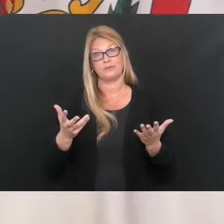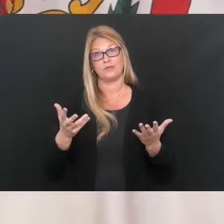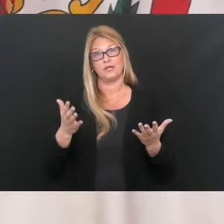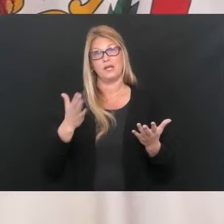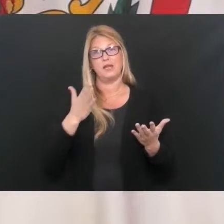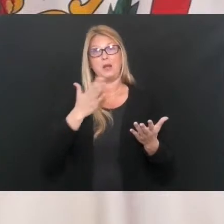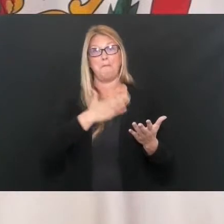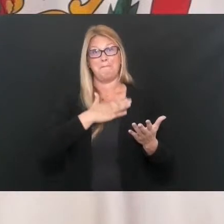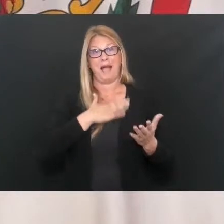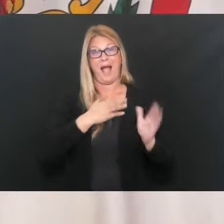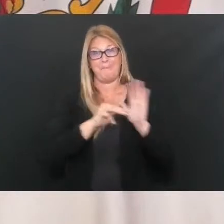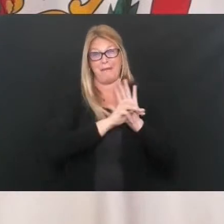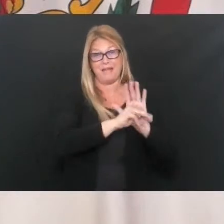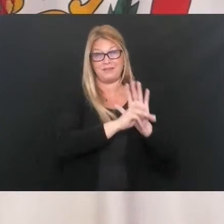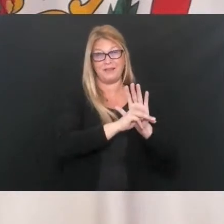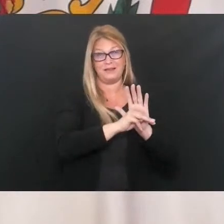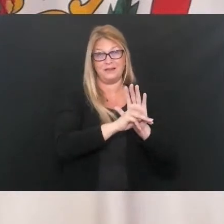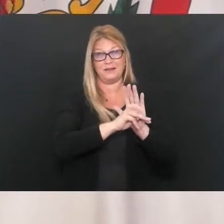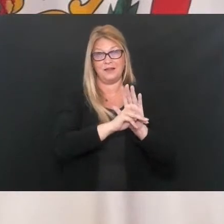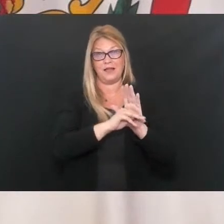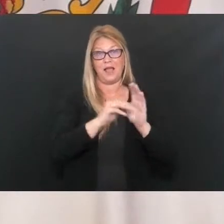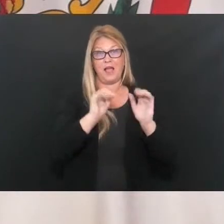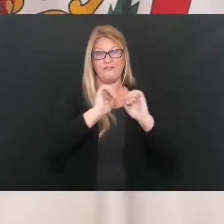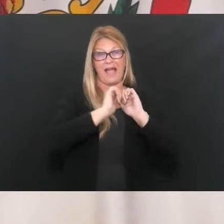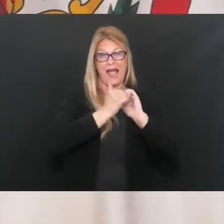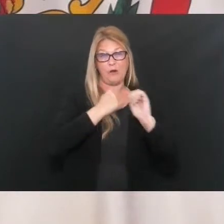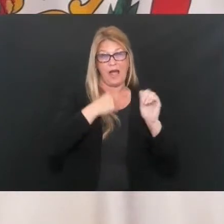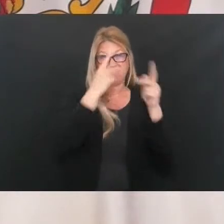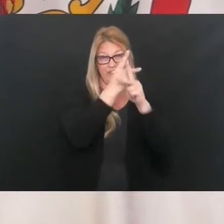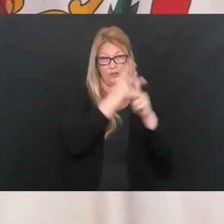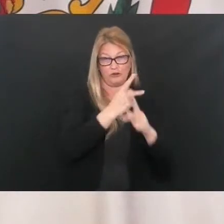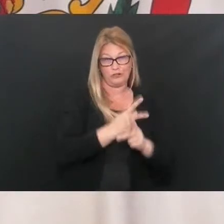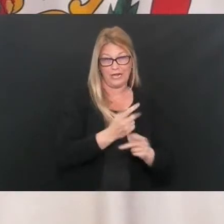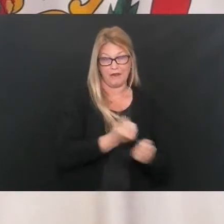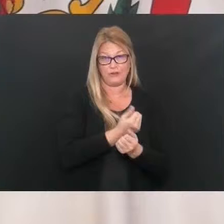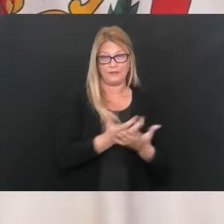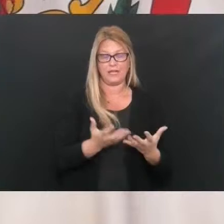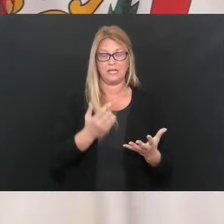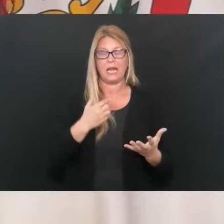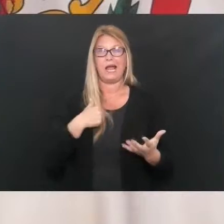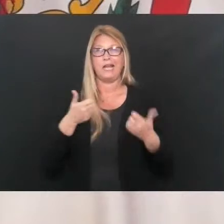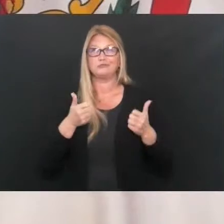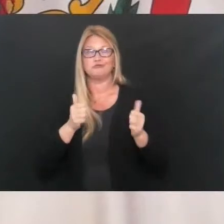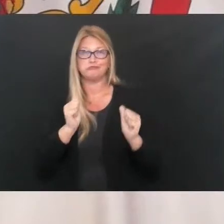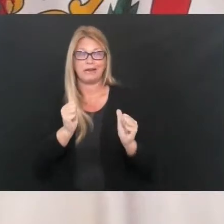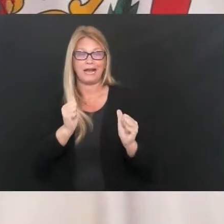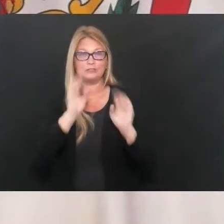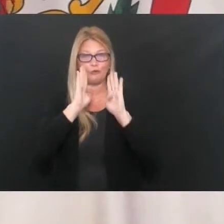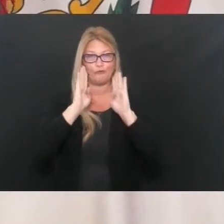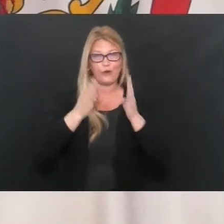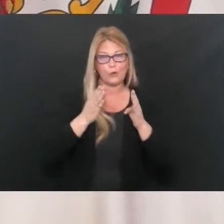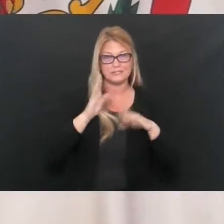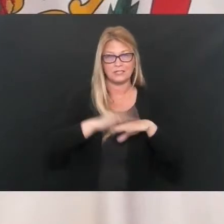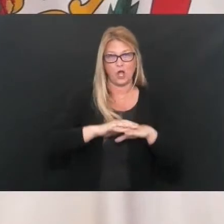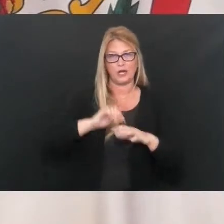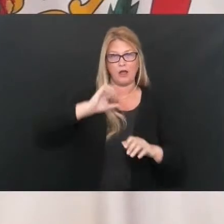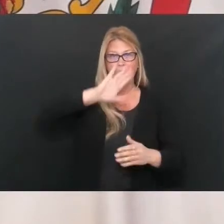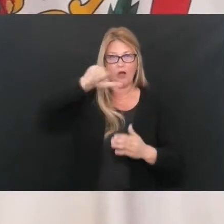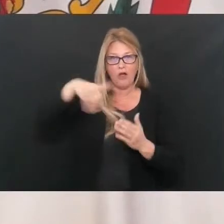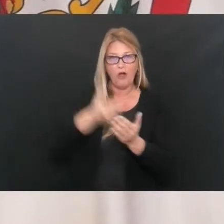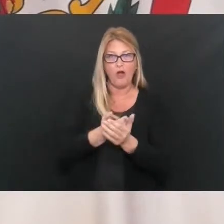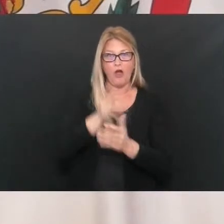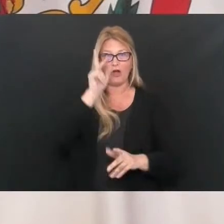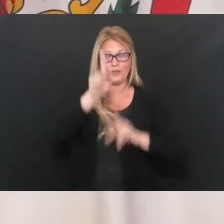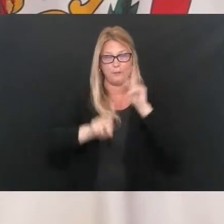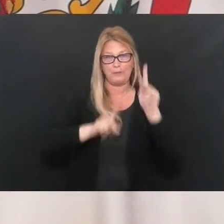methodology of how I tried to put it together. Here's how I tried to put it together. I tried to put it together to where everybody in the state would stay